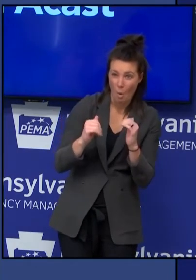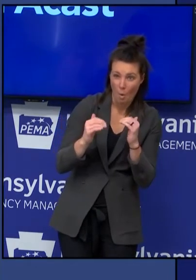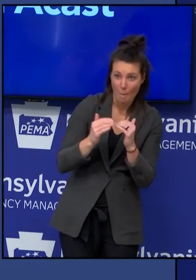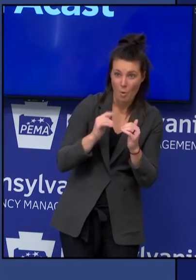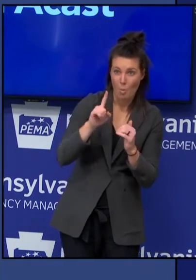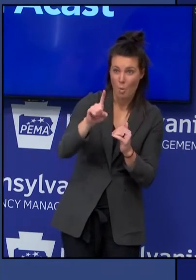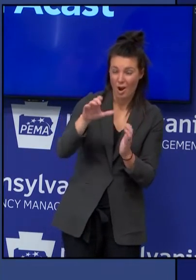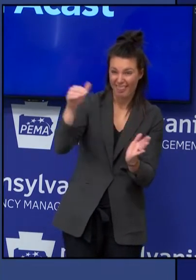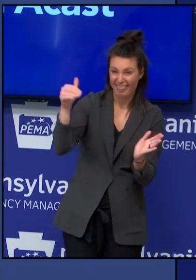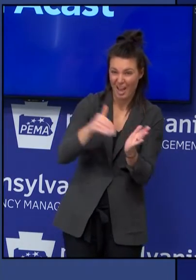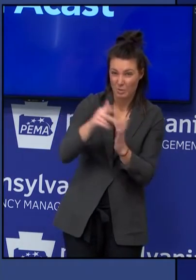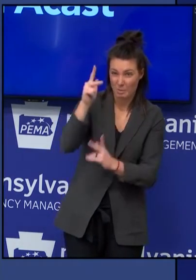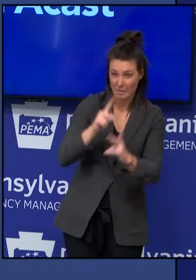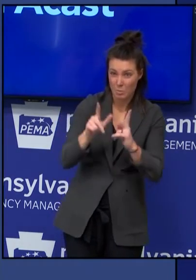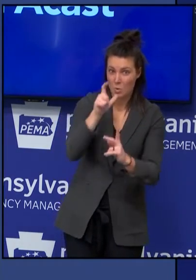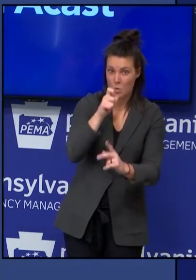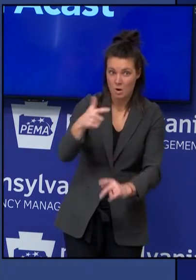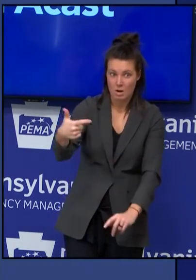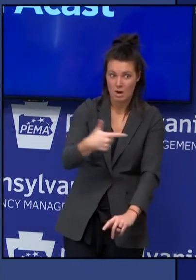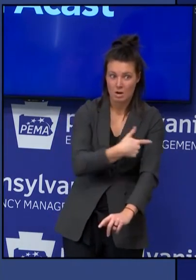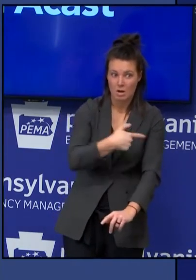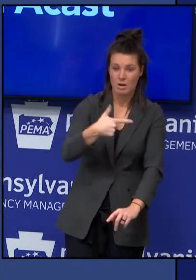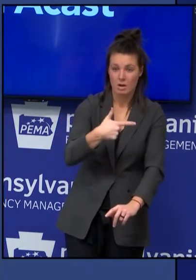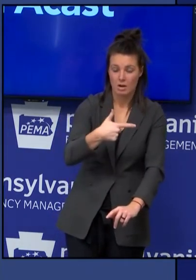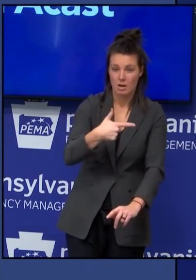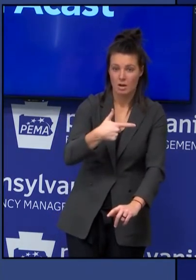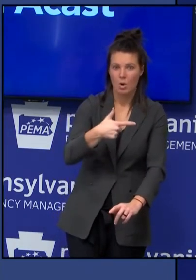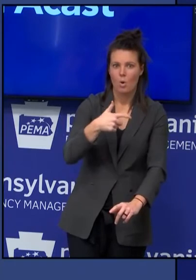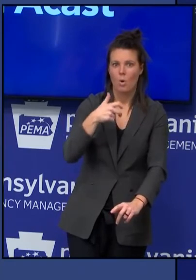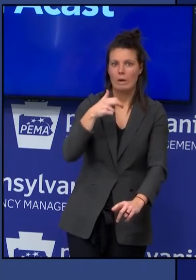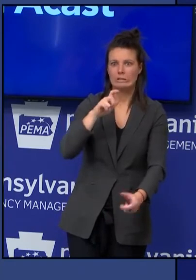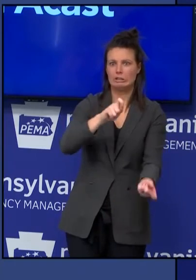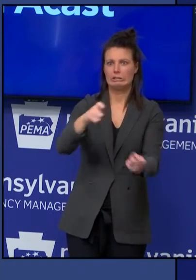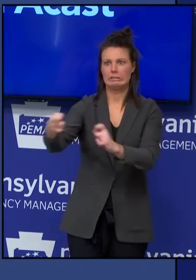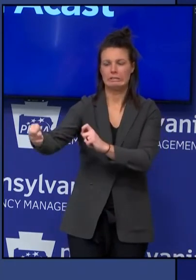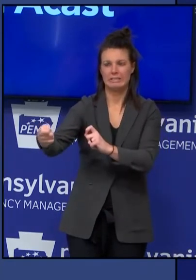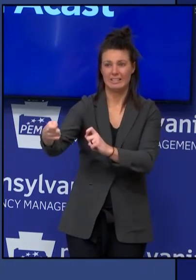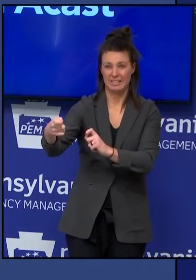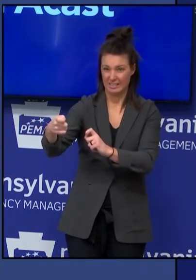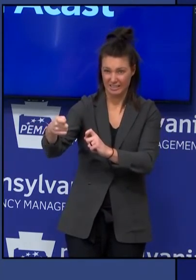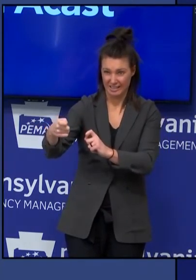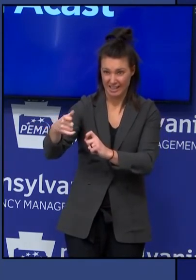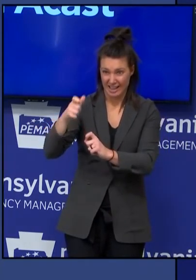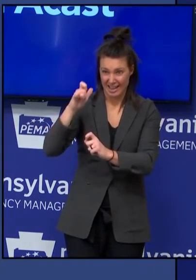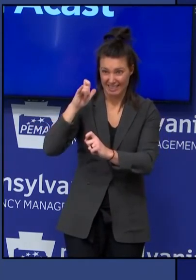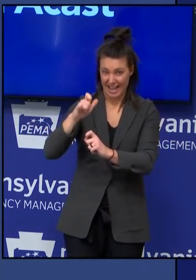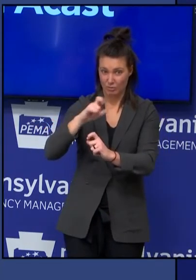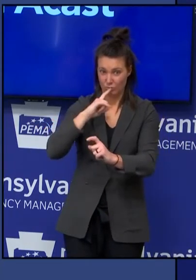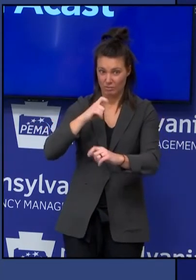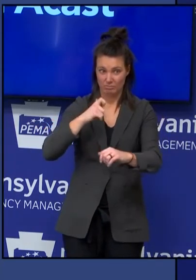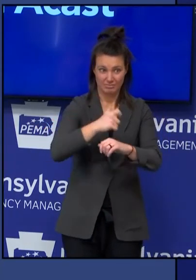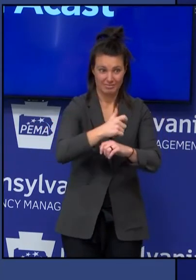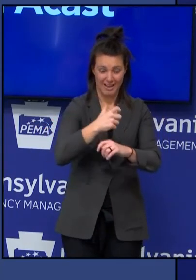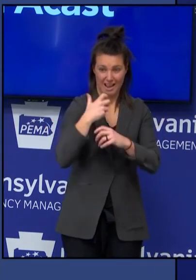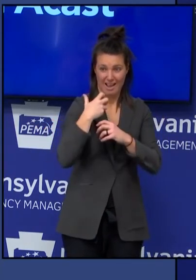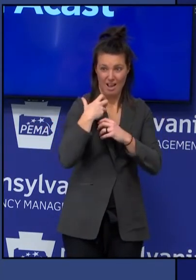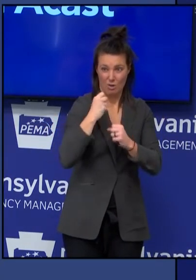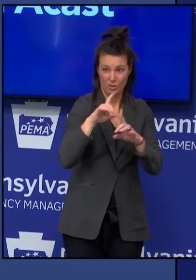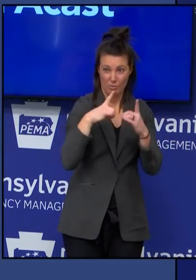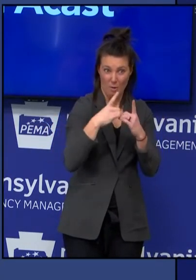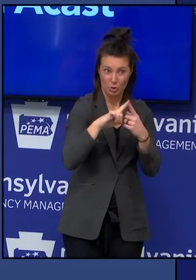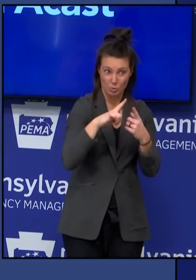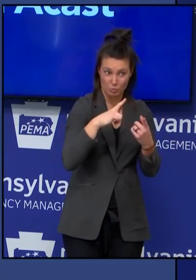who have vaccines now changing or in jeopardy. Isn't it incumbent on the health department to tell people